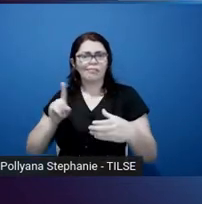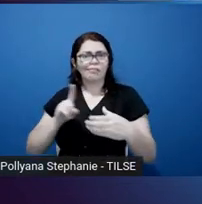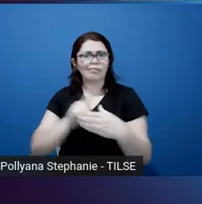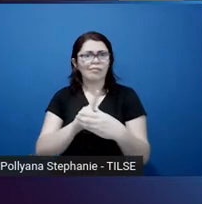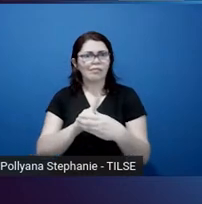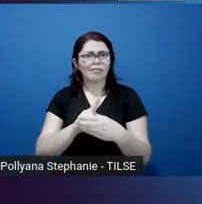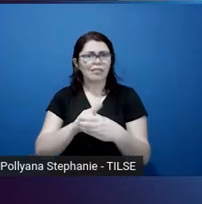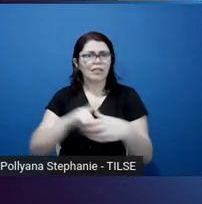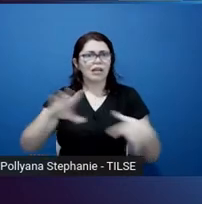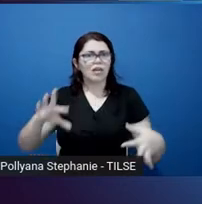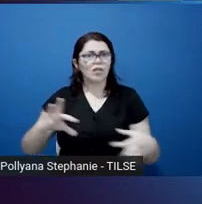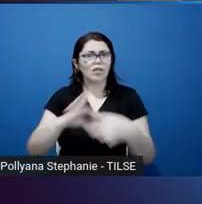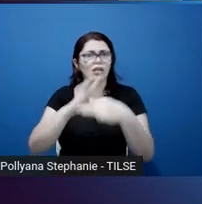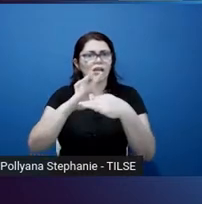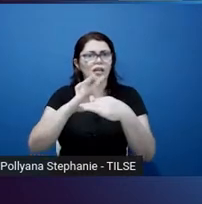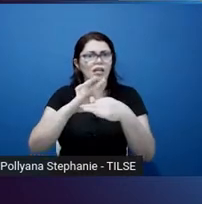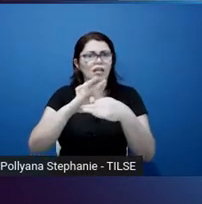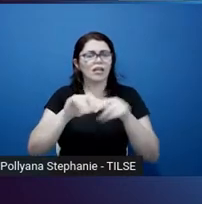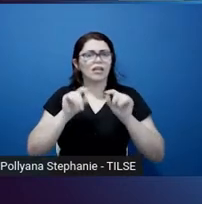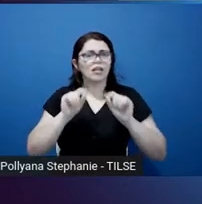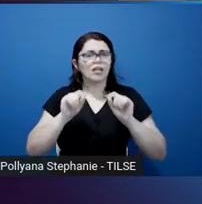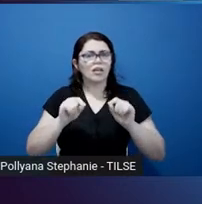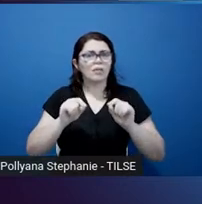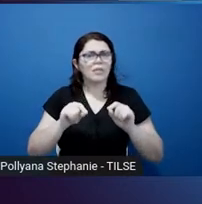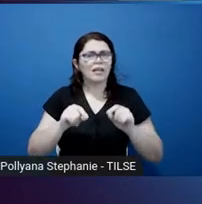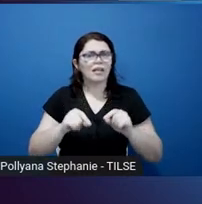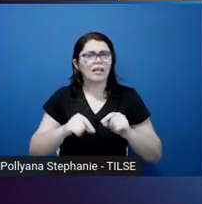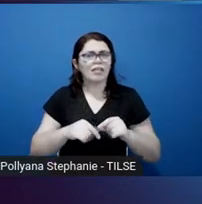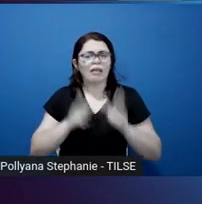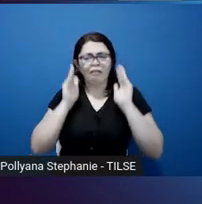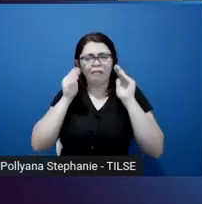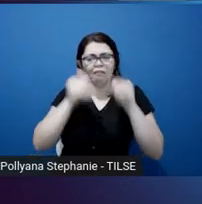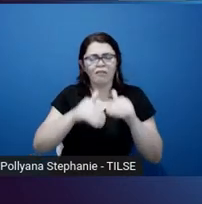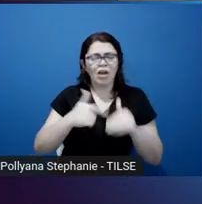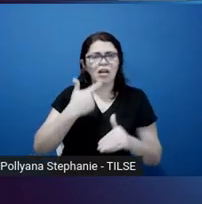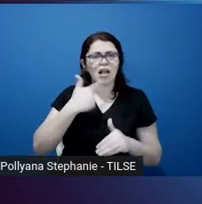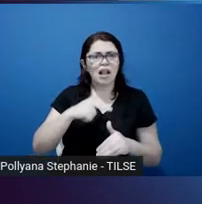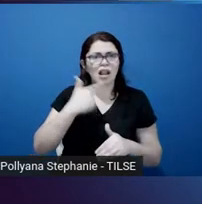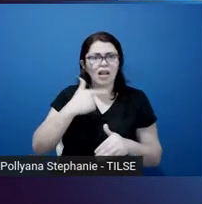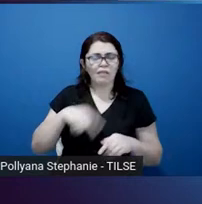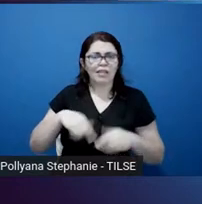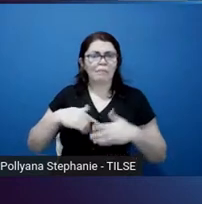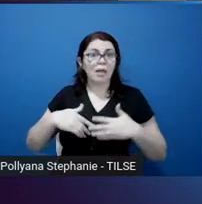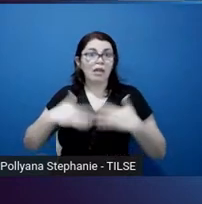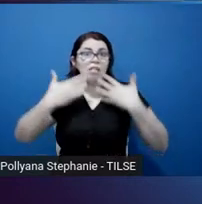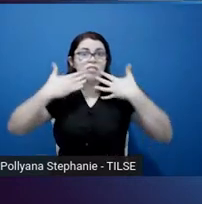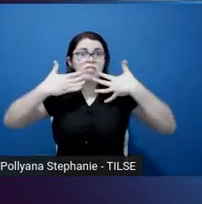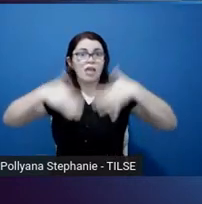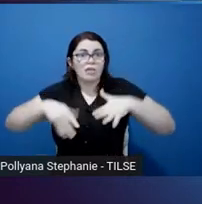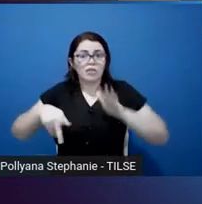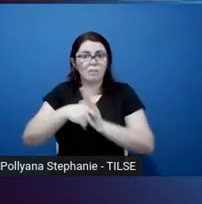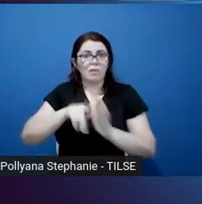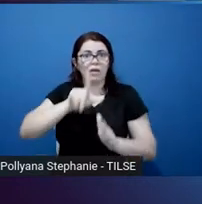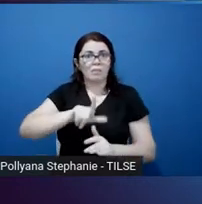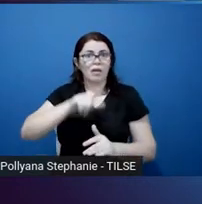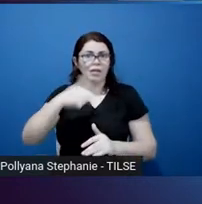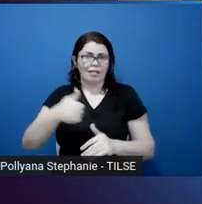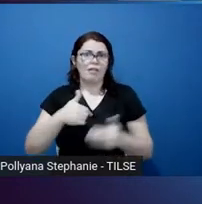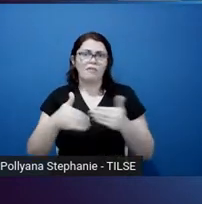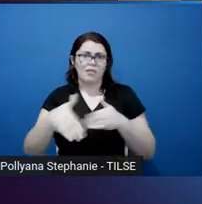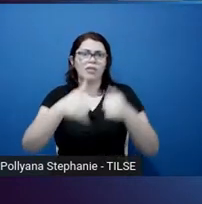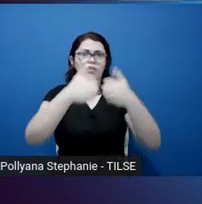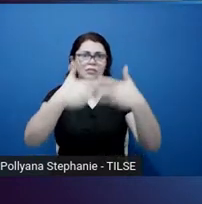conjunction with work on linguicism and native speakerism. Okay, and I'll be talking a little bit more about